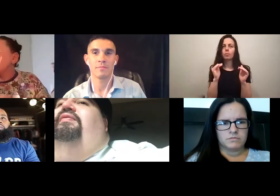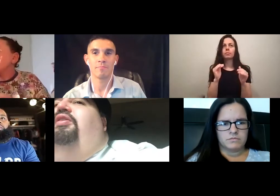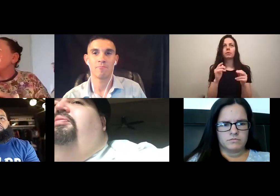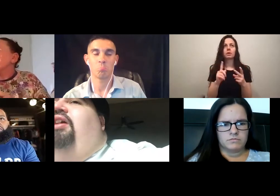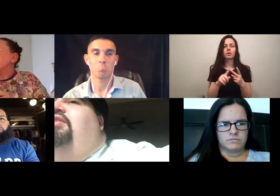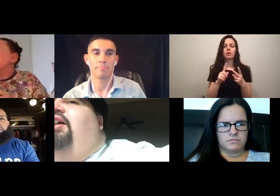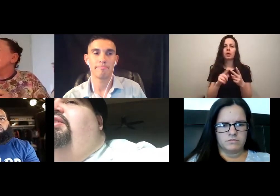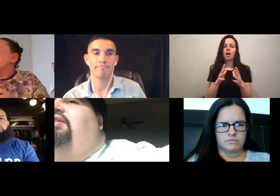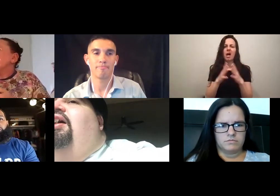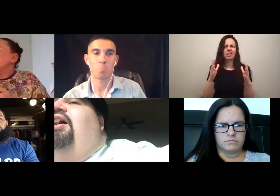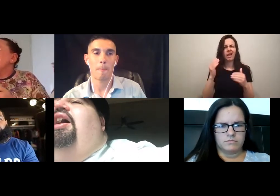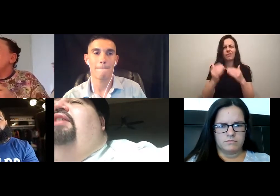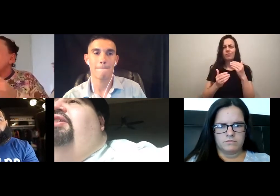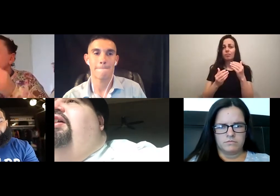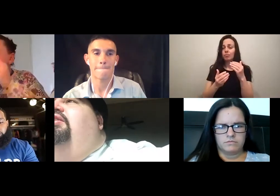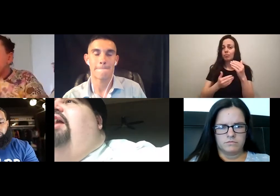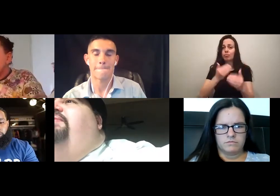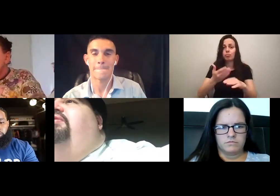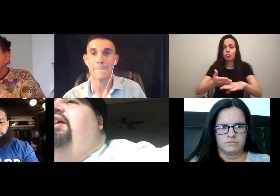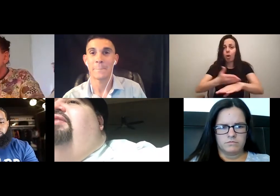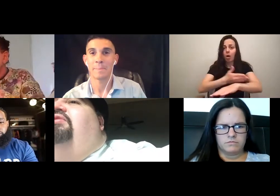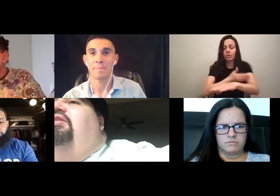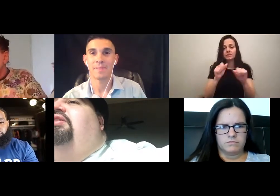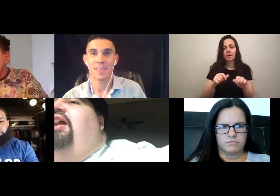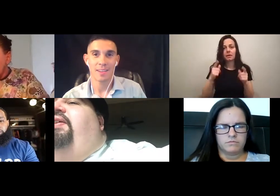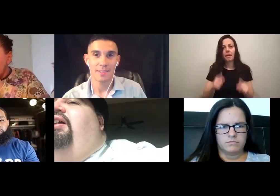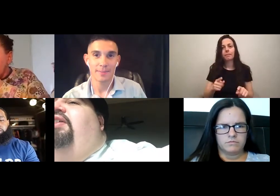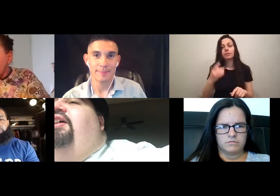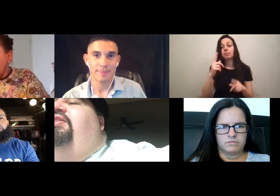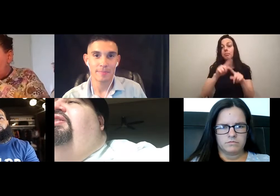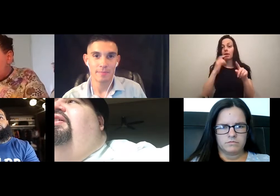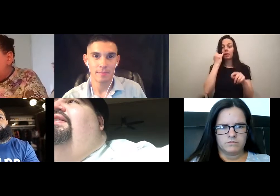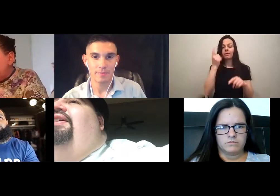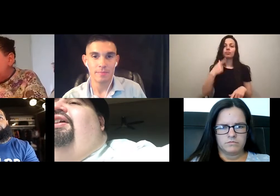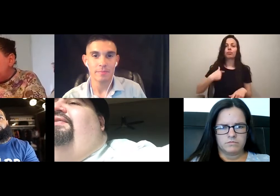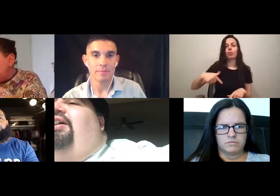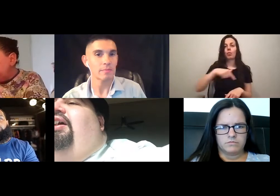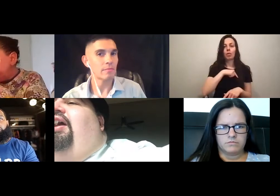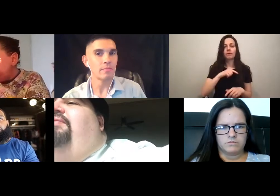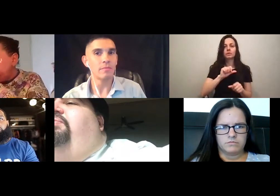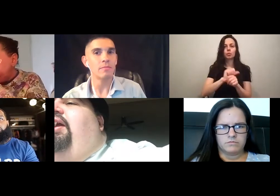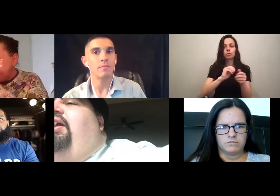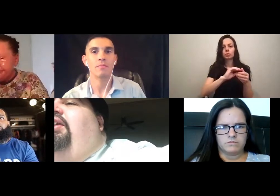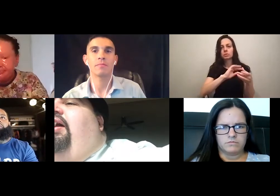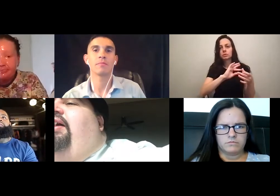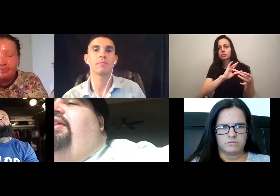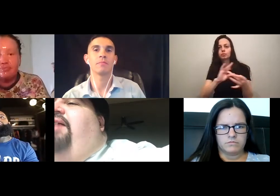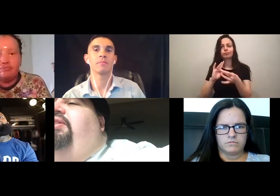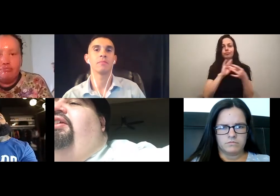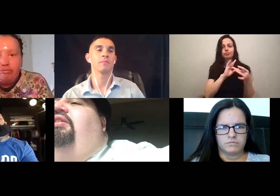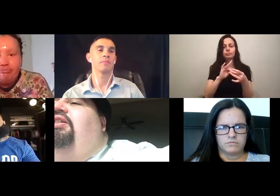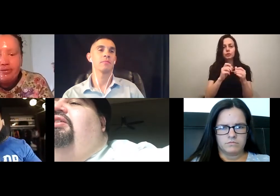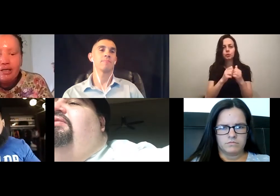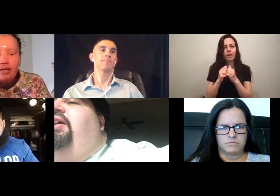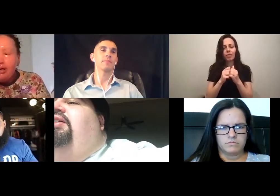of room for progress. And if we can collaborate and work together on this and be, as Haben